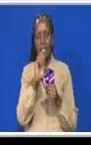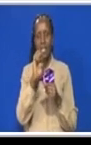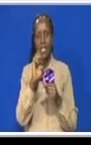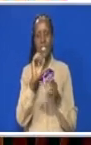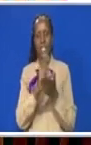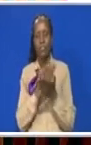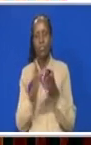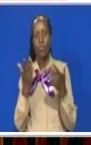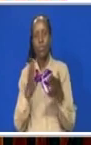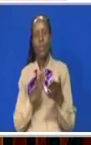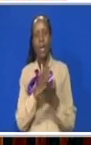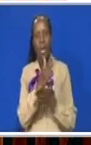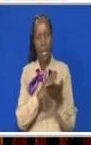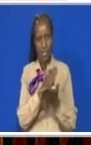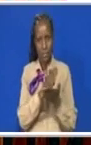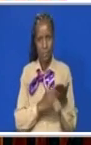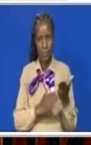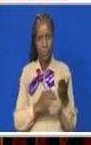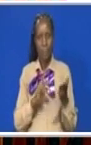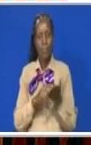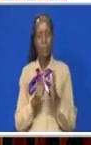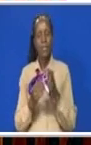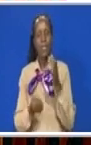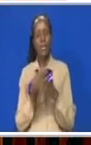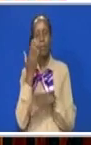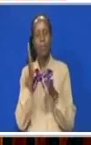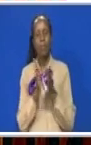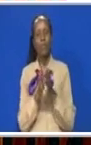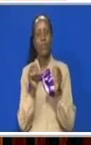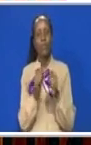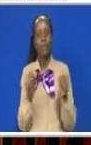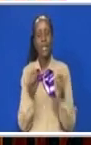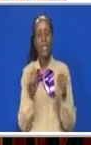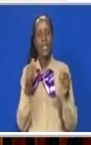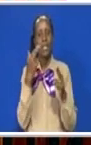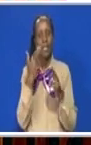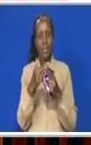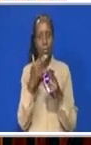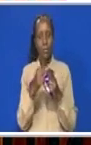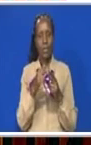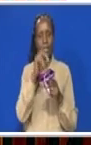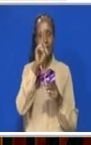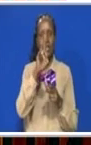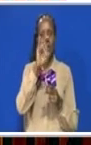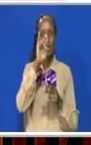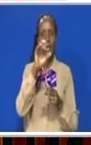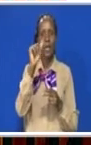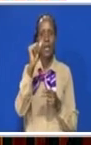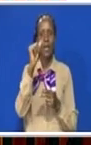that question is to come up with a well-labeled diagram.